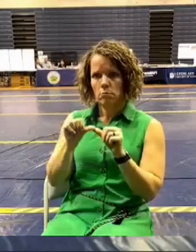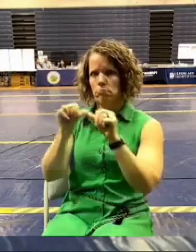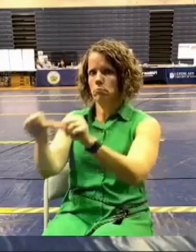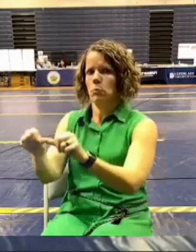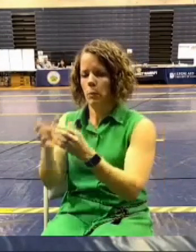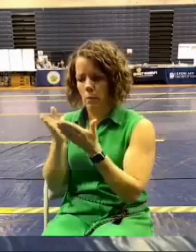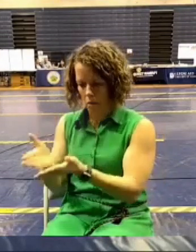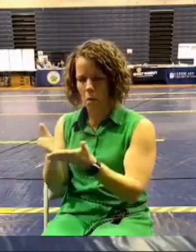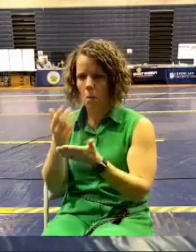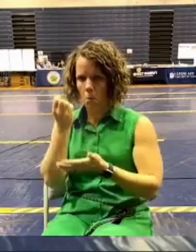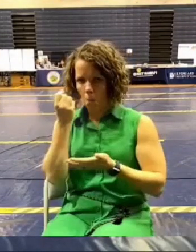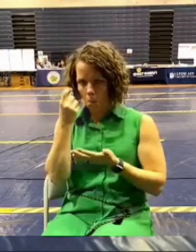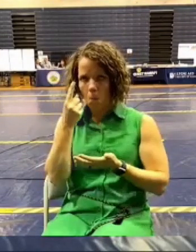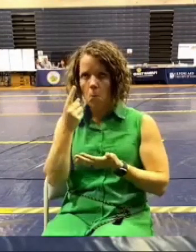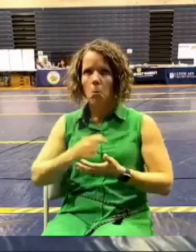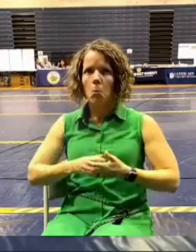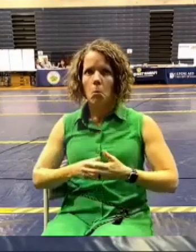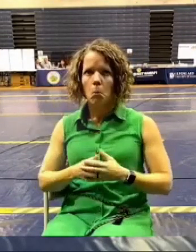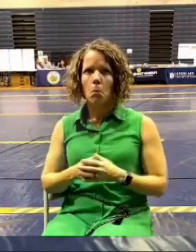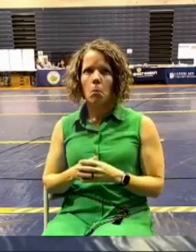to fully